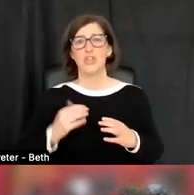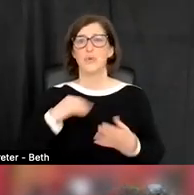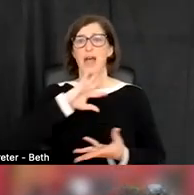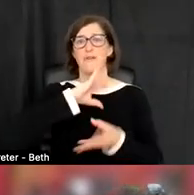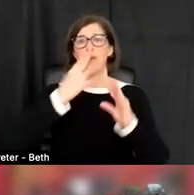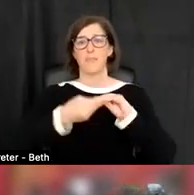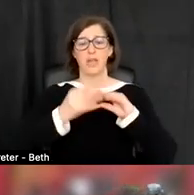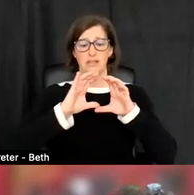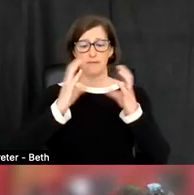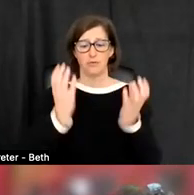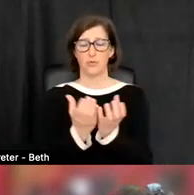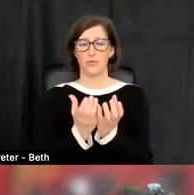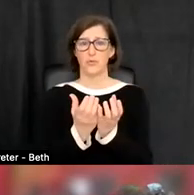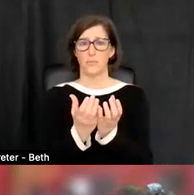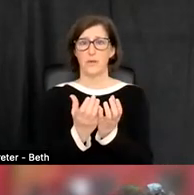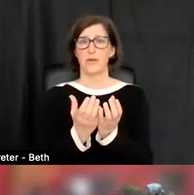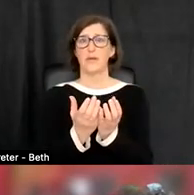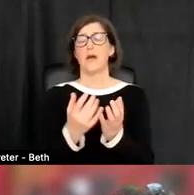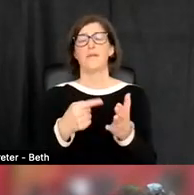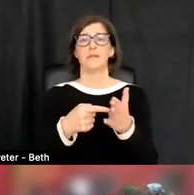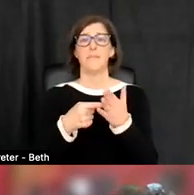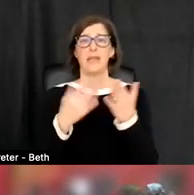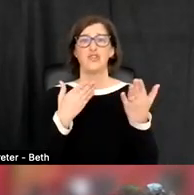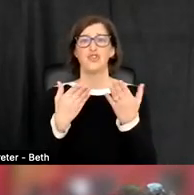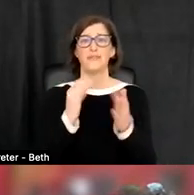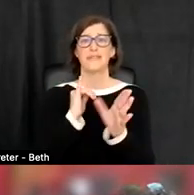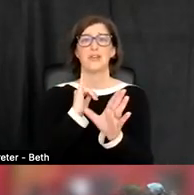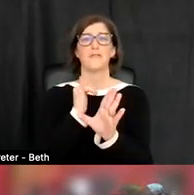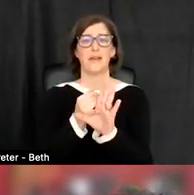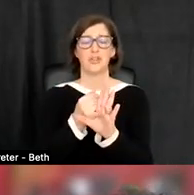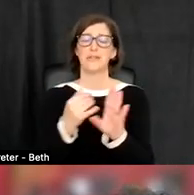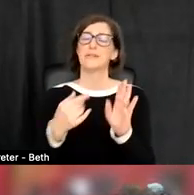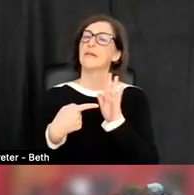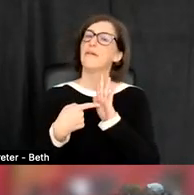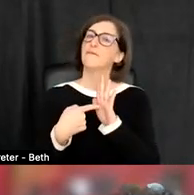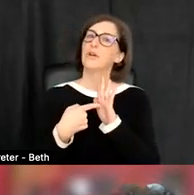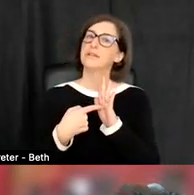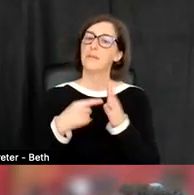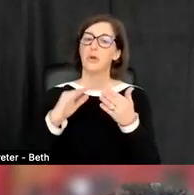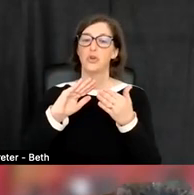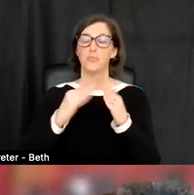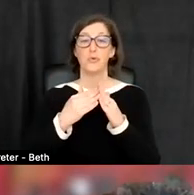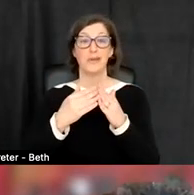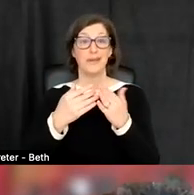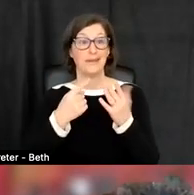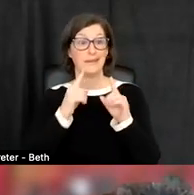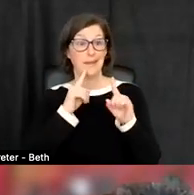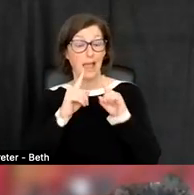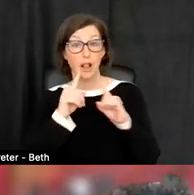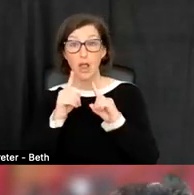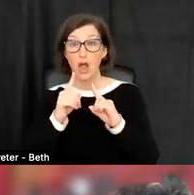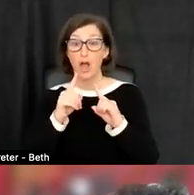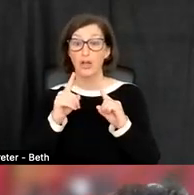comprehensive package of demand service interventions, such as the community dialogues, the